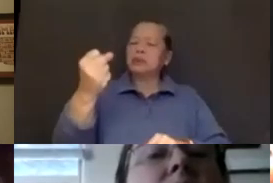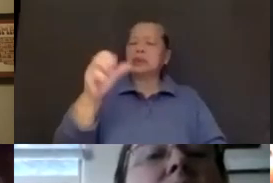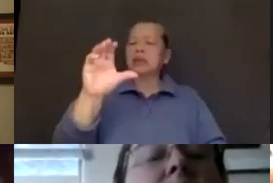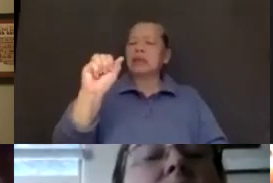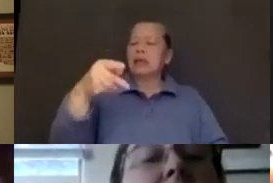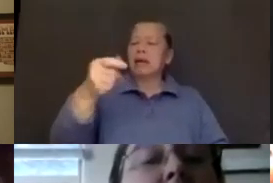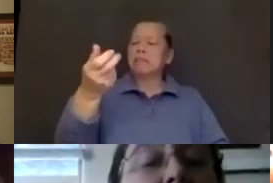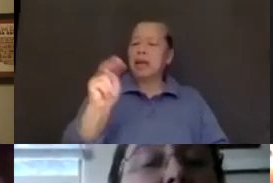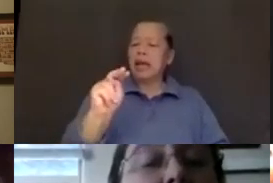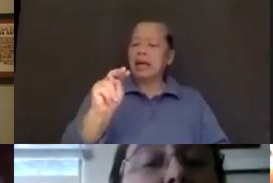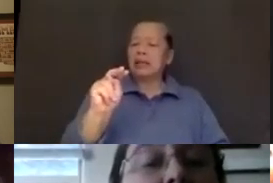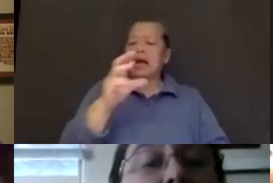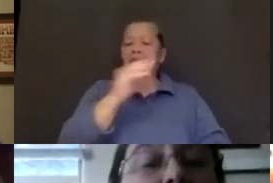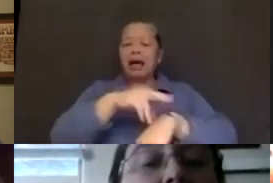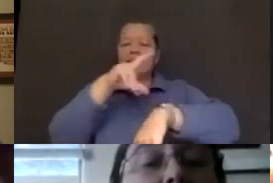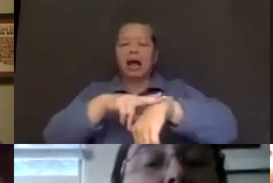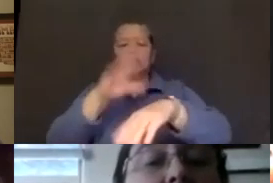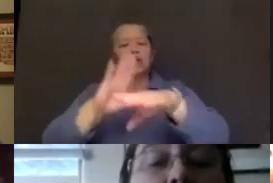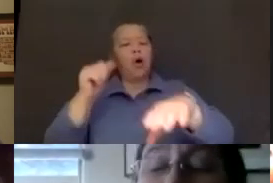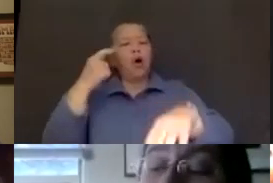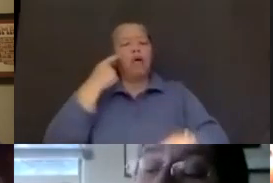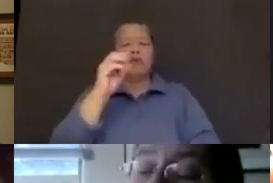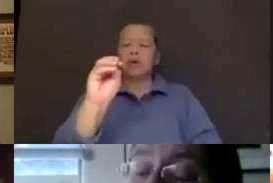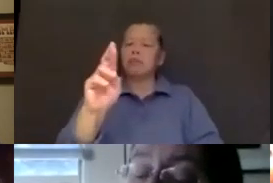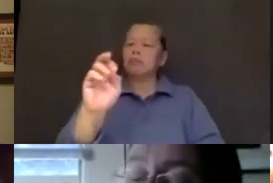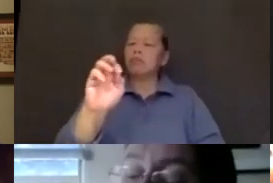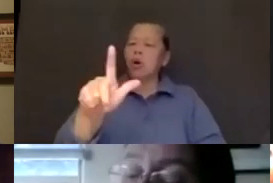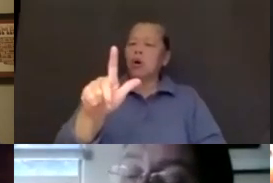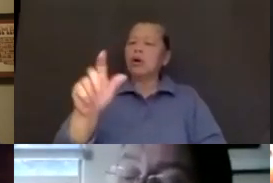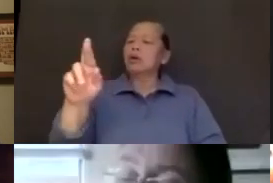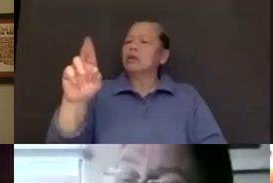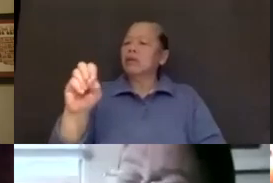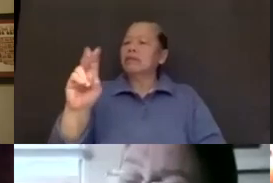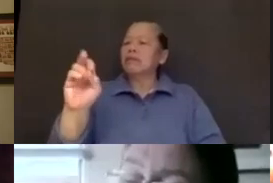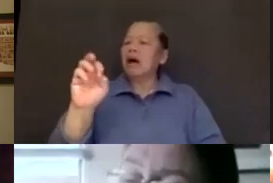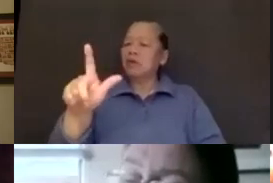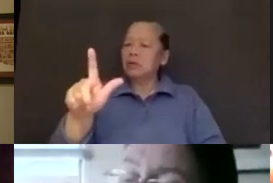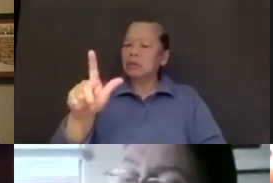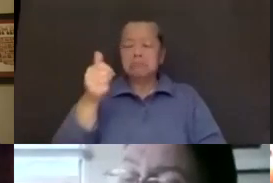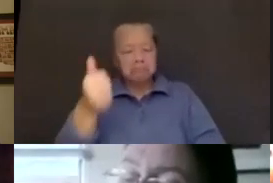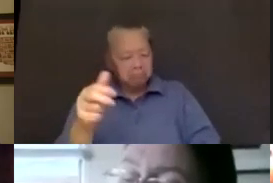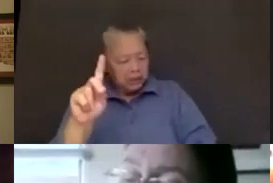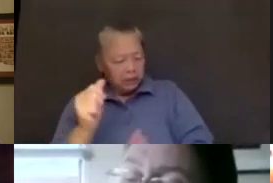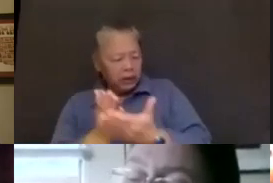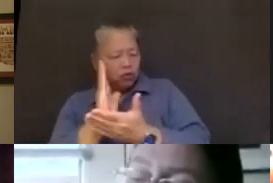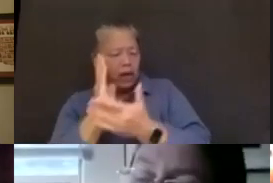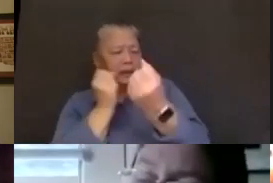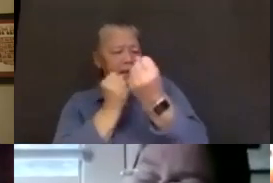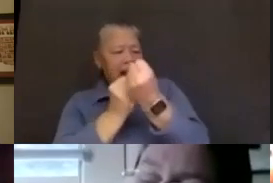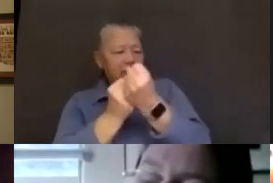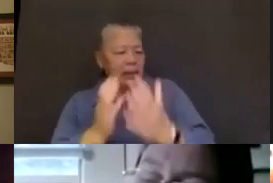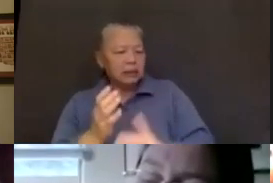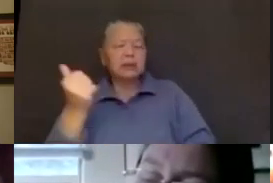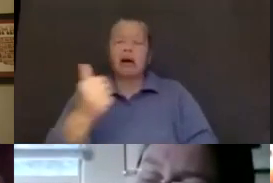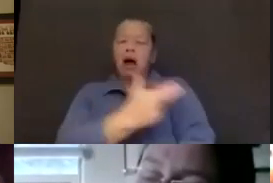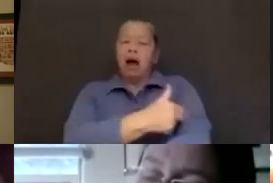Poor People's Campaign, a national call for moral revival. She's a disability rights advocate, and she's a hospital chaplain